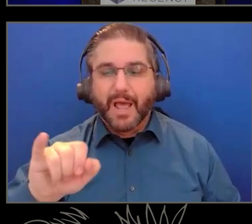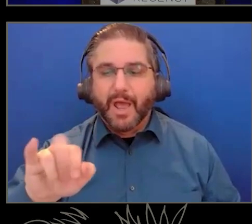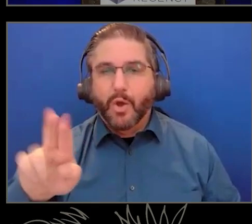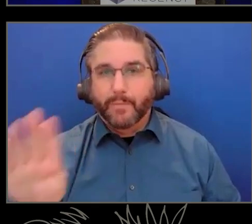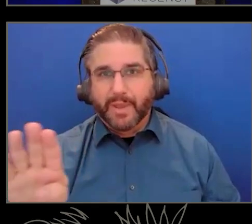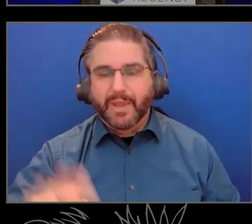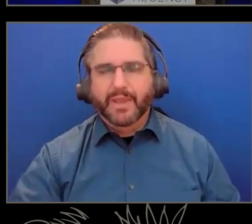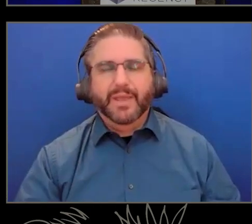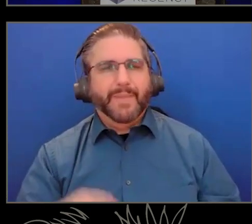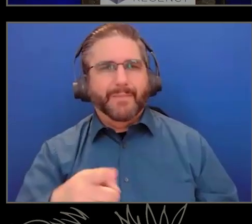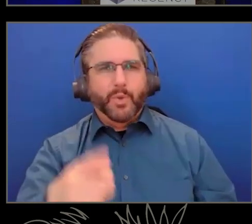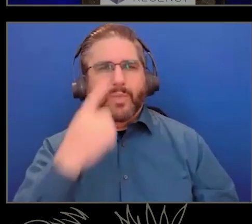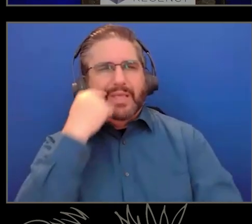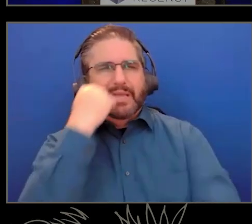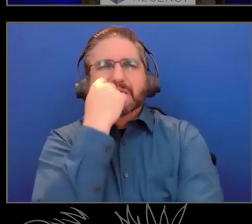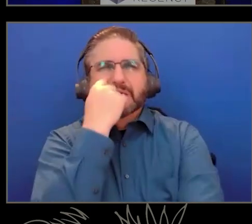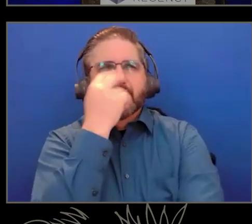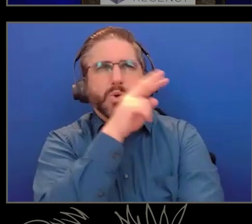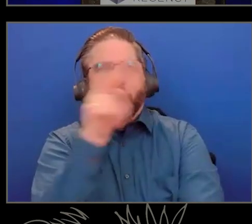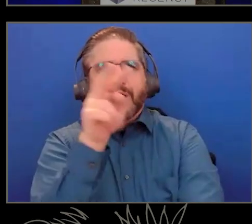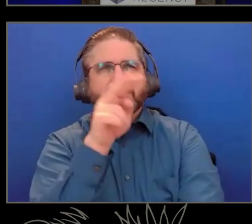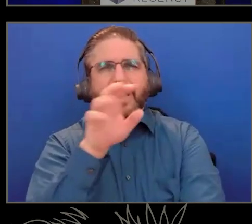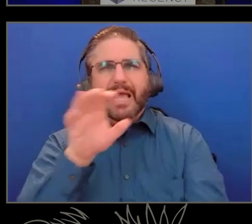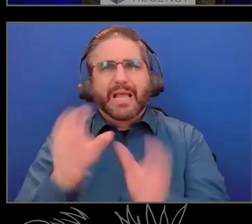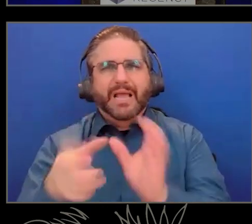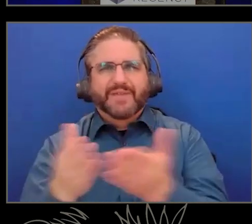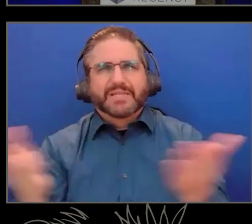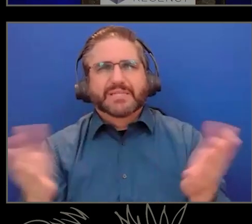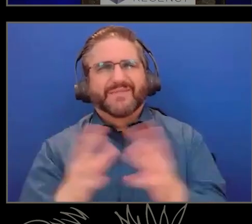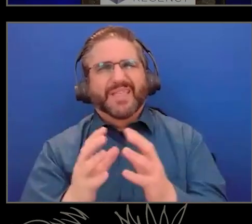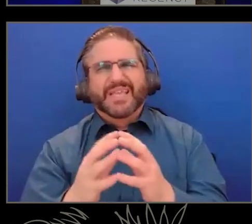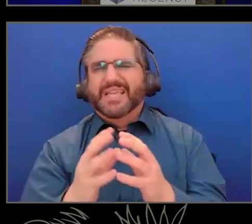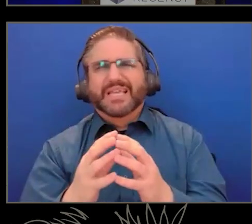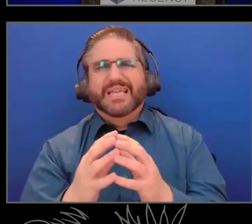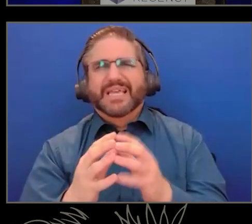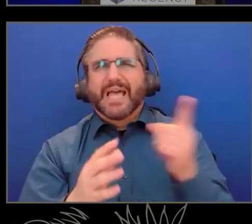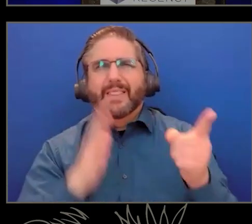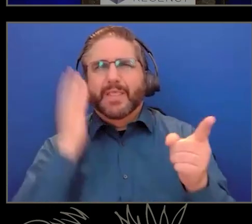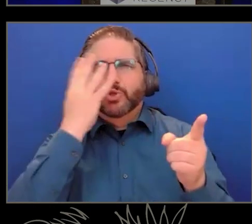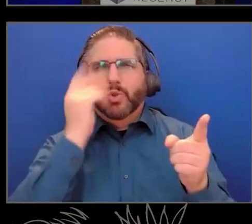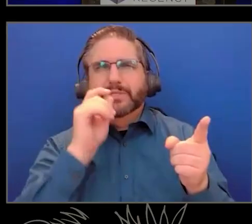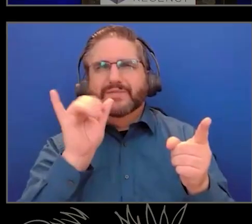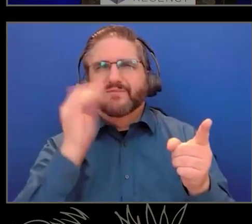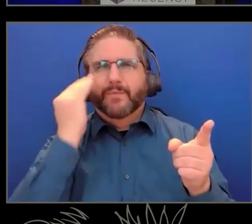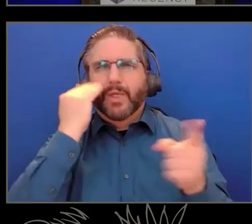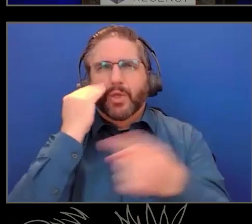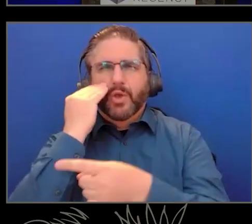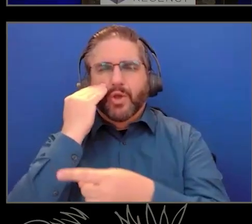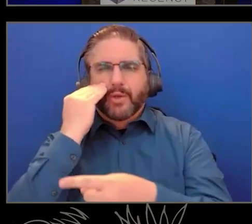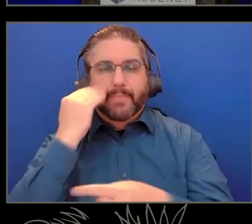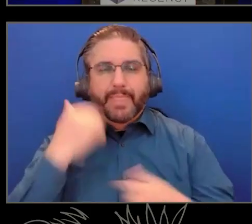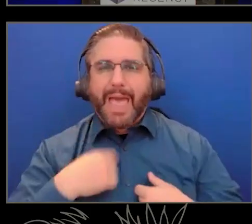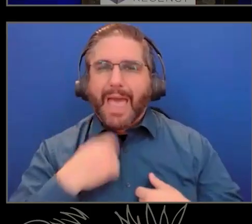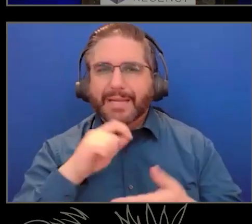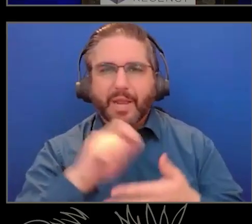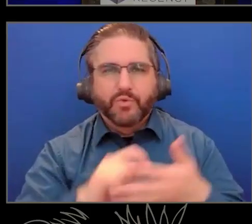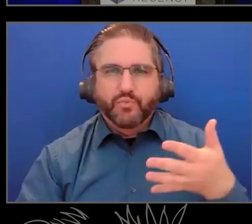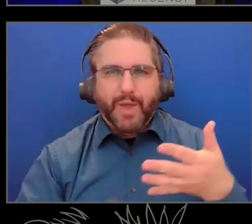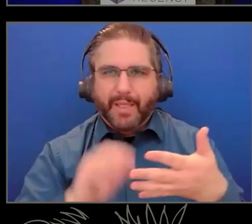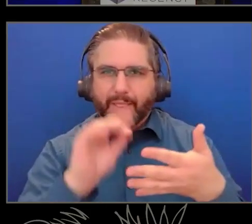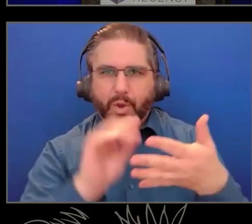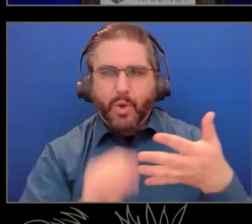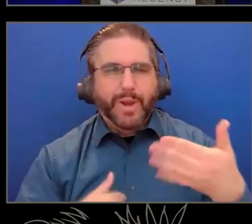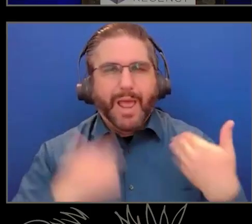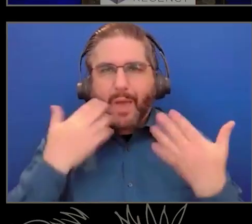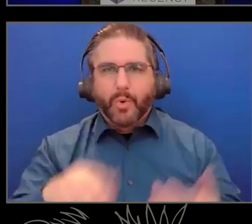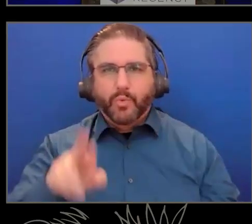hands right now looking at all this config stuff and be thinking, this does look kind of familiar. I didn't write this code. I don't know Rails. This